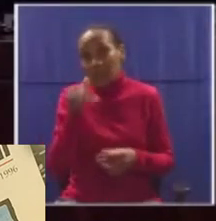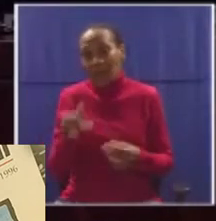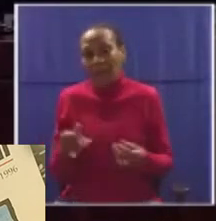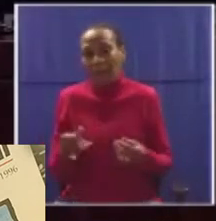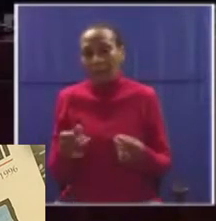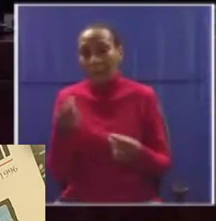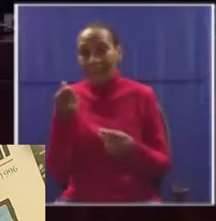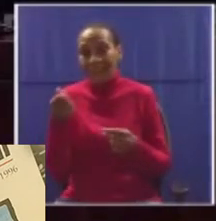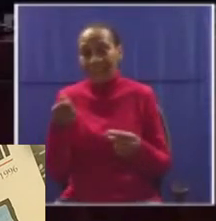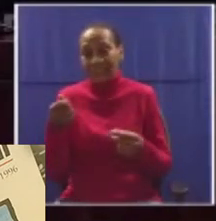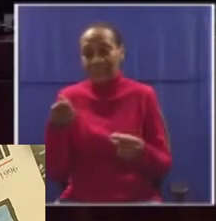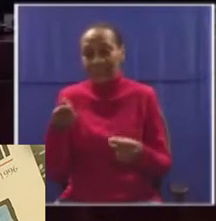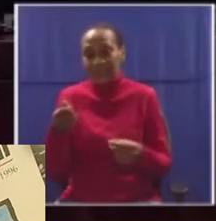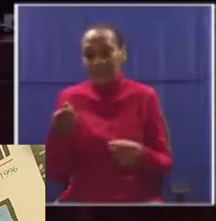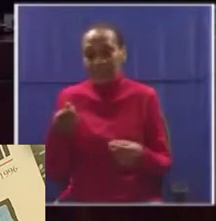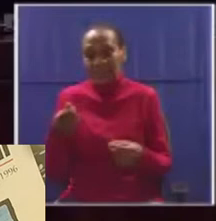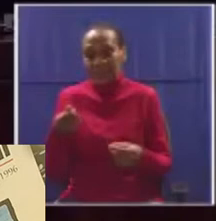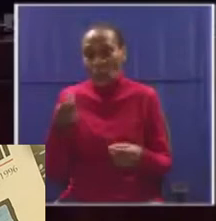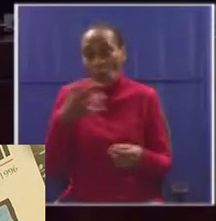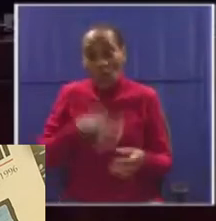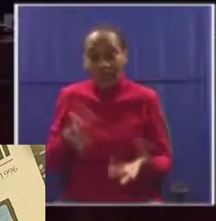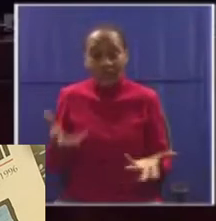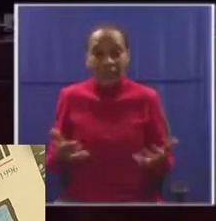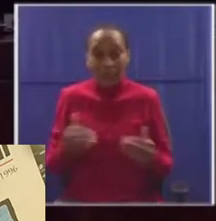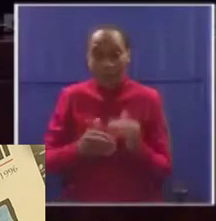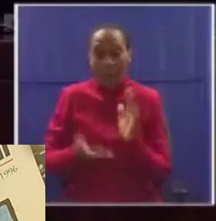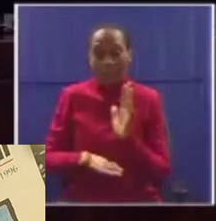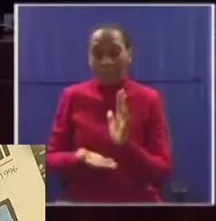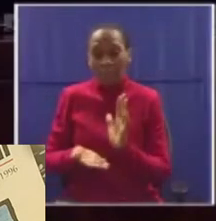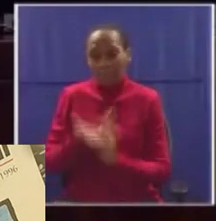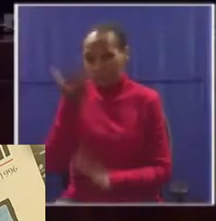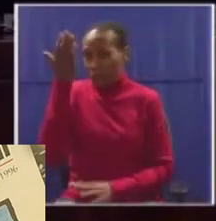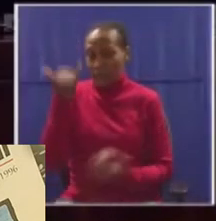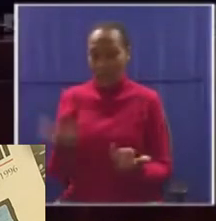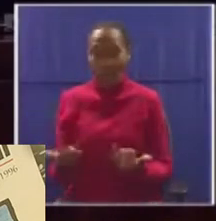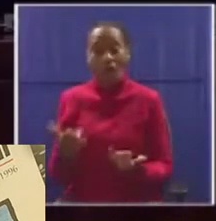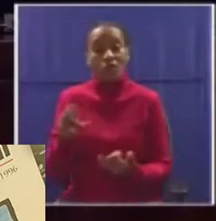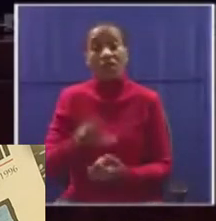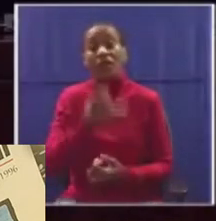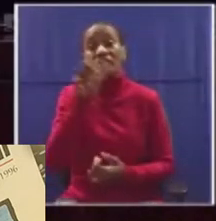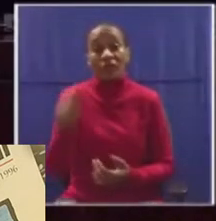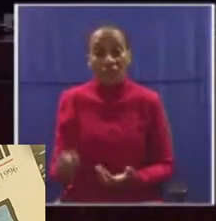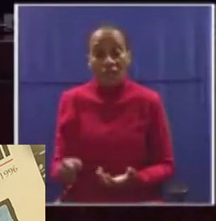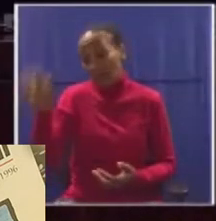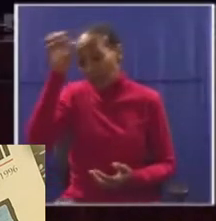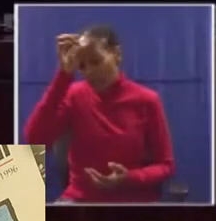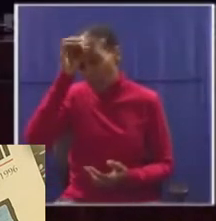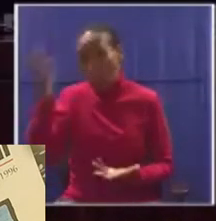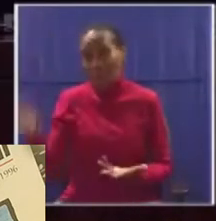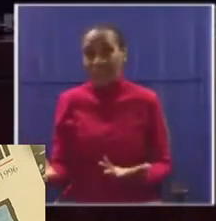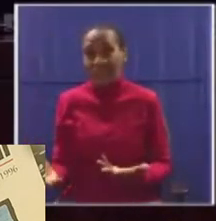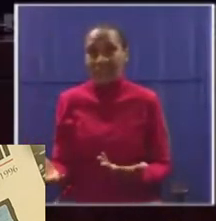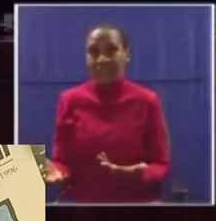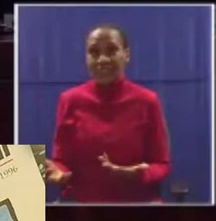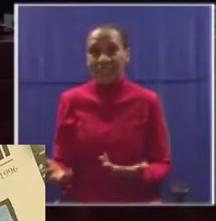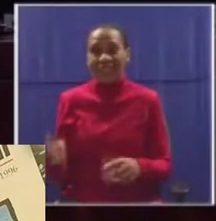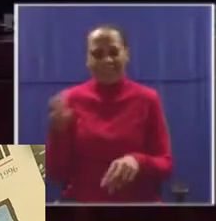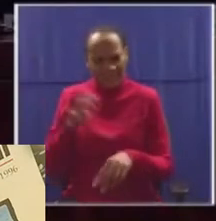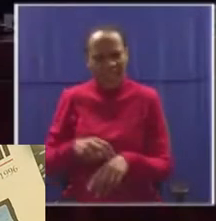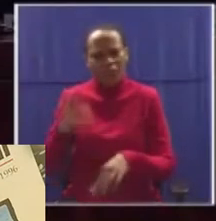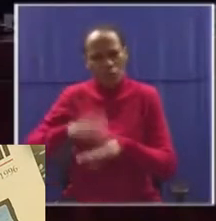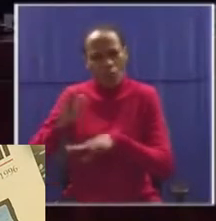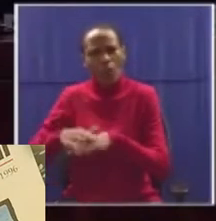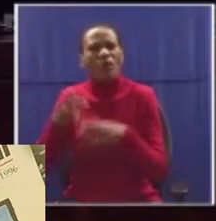ransom is on the increase in South Africa and the South African Police Services have been hampered by the lack of the necessary